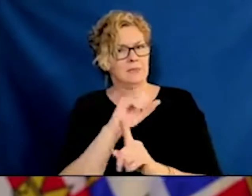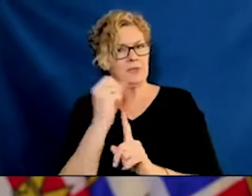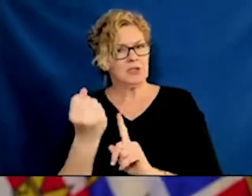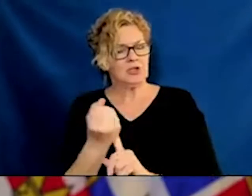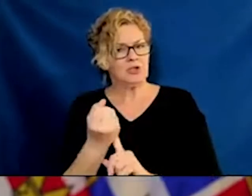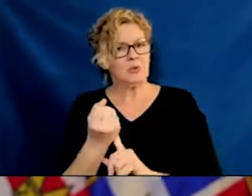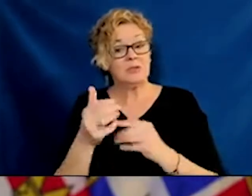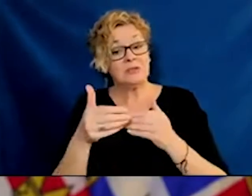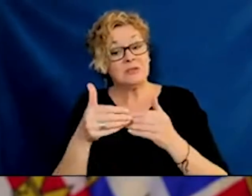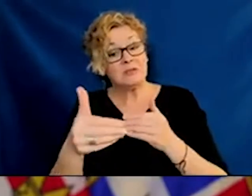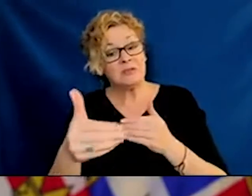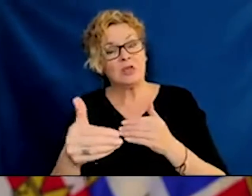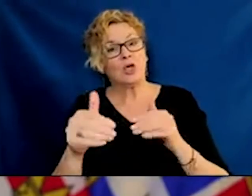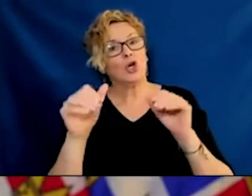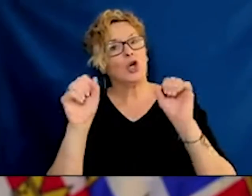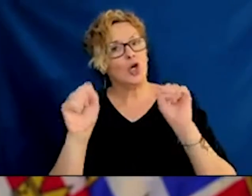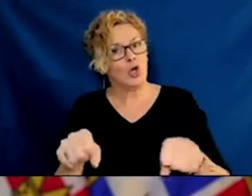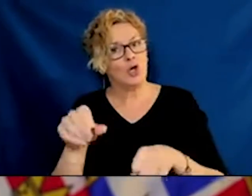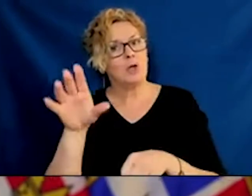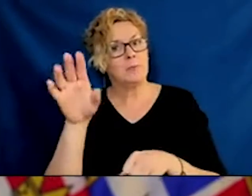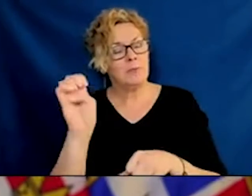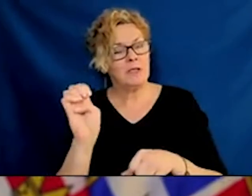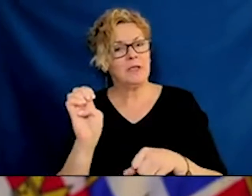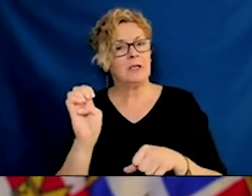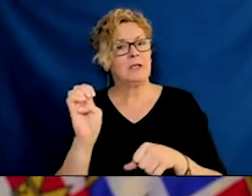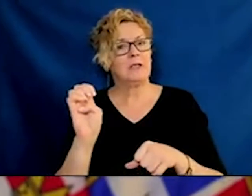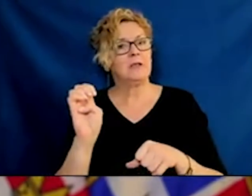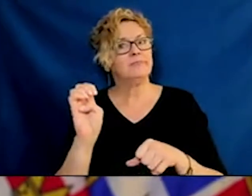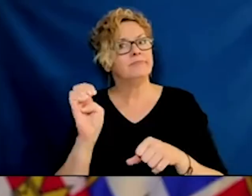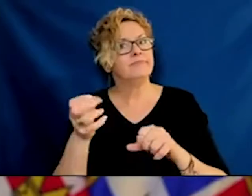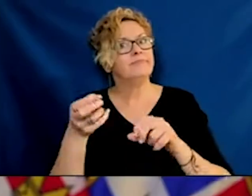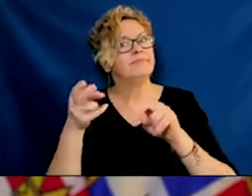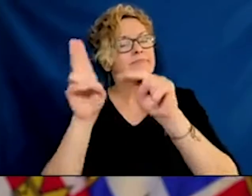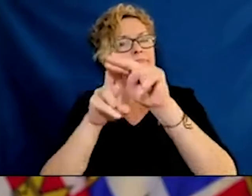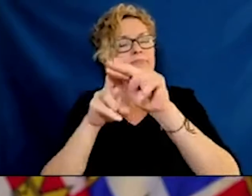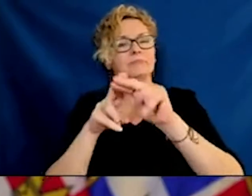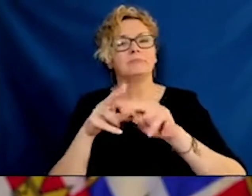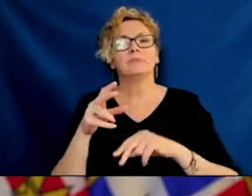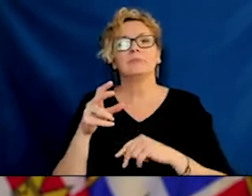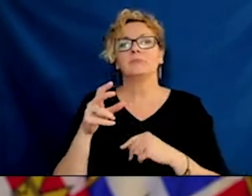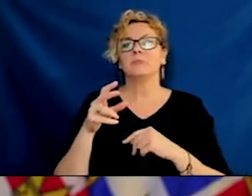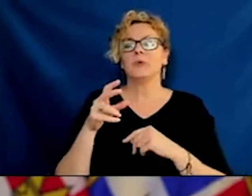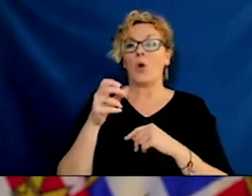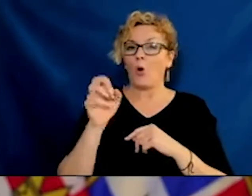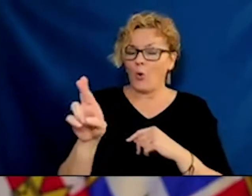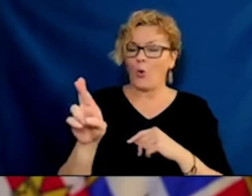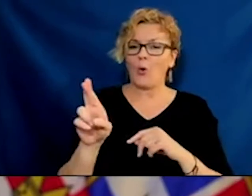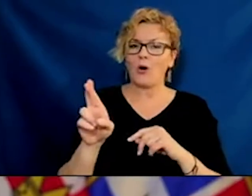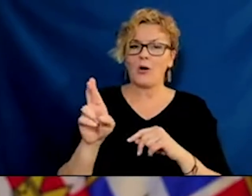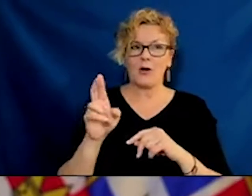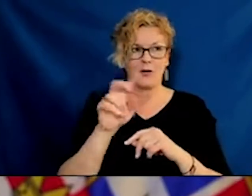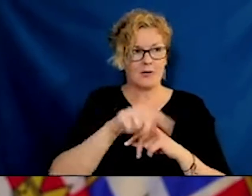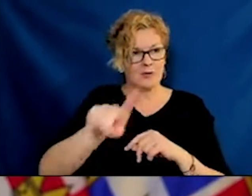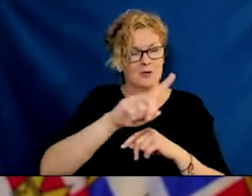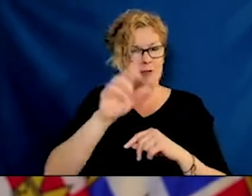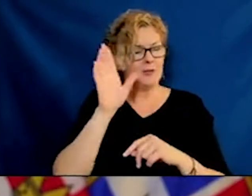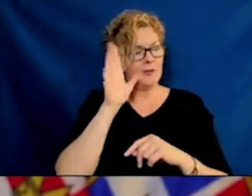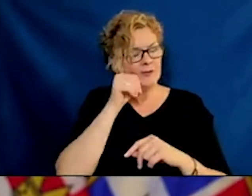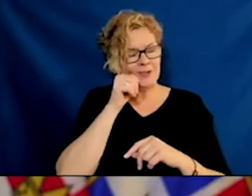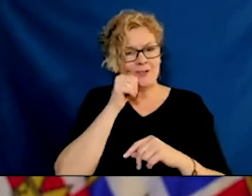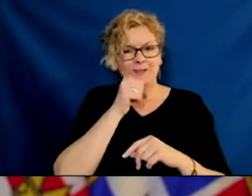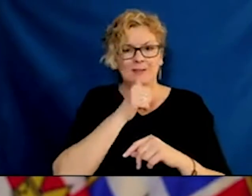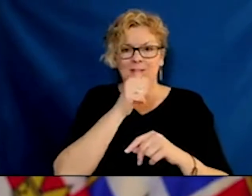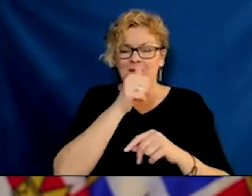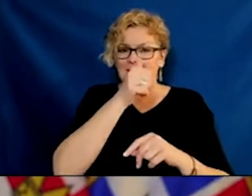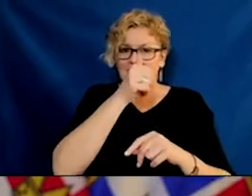we've seen that happen in other provinces, in other countries all around us, we will have more people severely